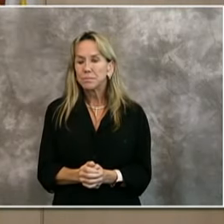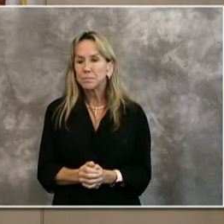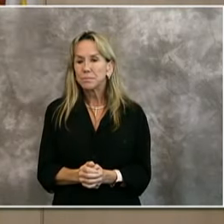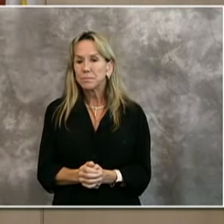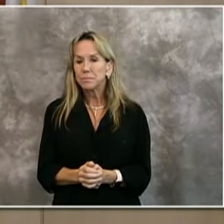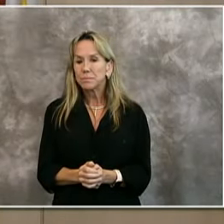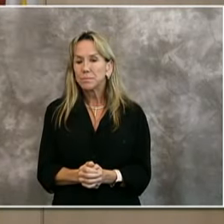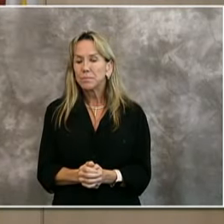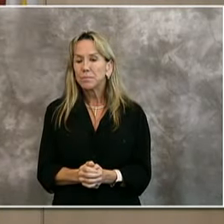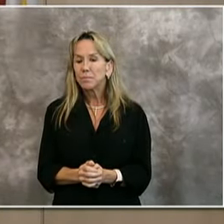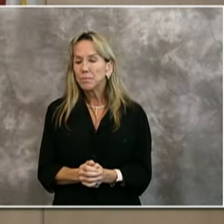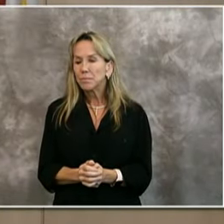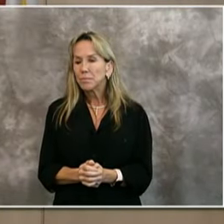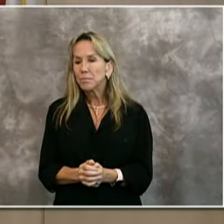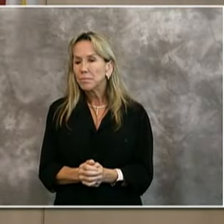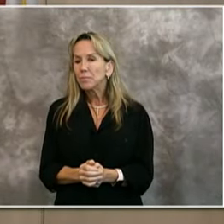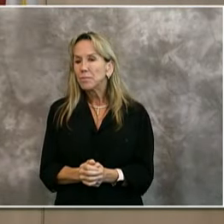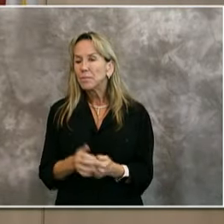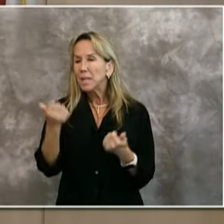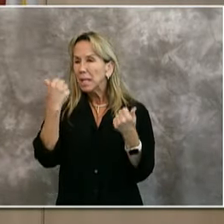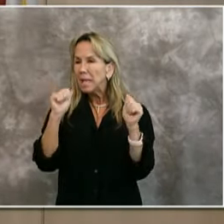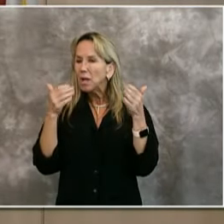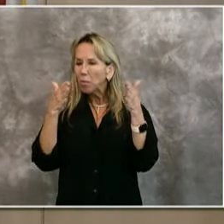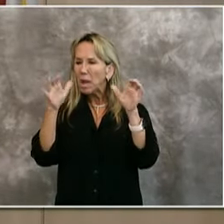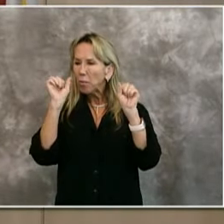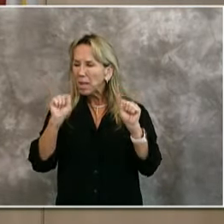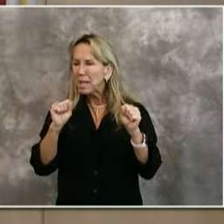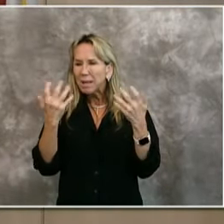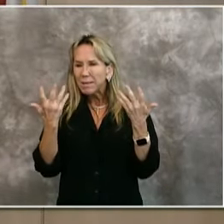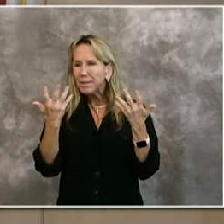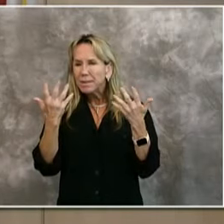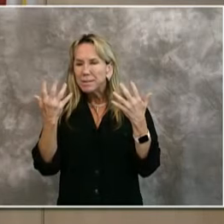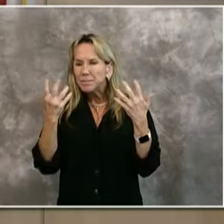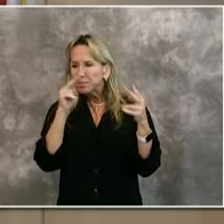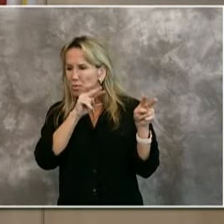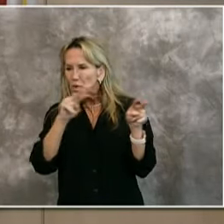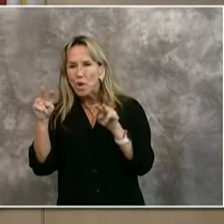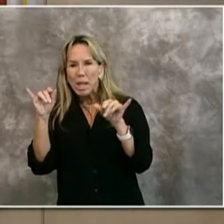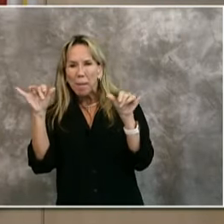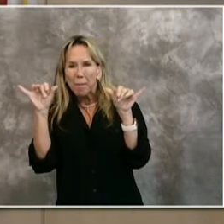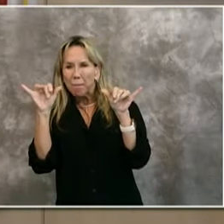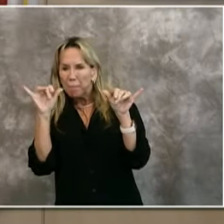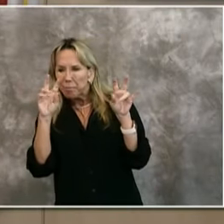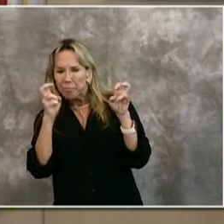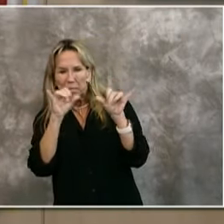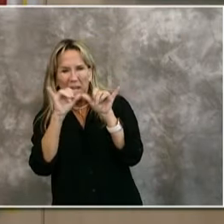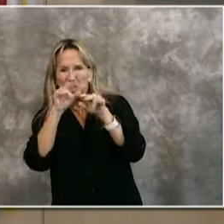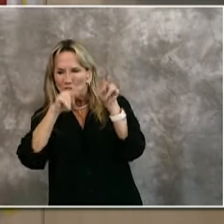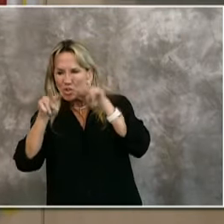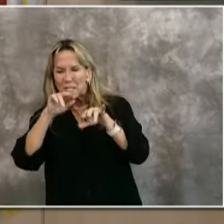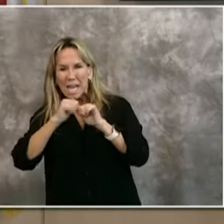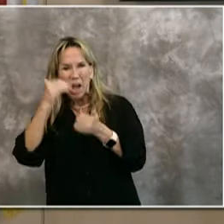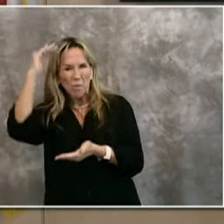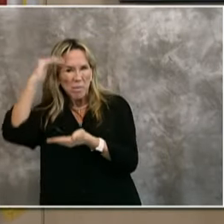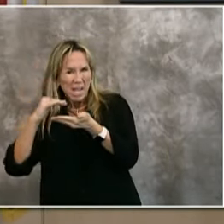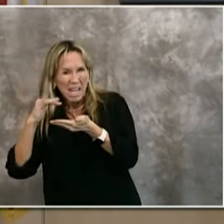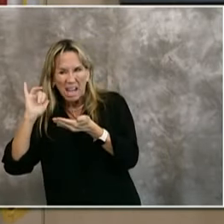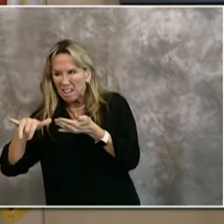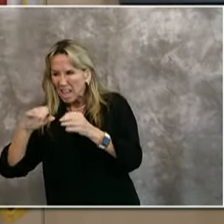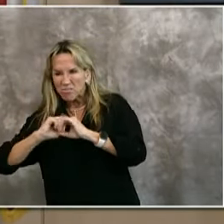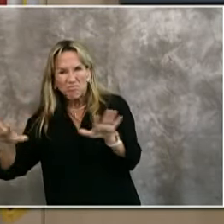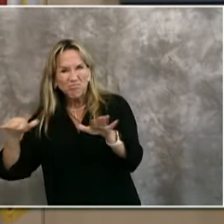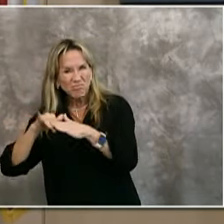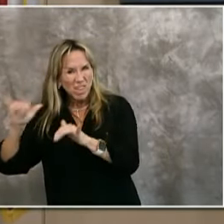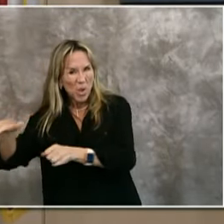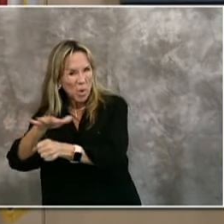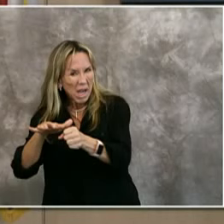to mitigate the cases in these high population areas? Yeah, hi, this is Dr. McDonald. I was going to add a couple of comments,